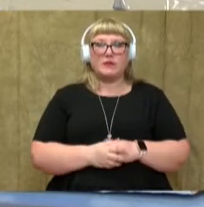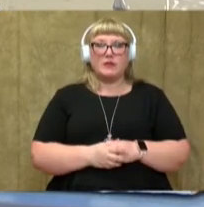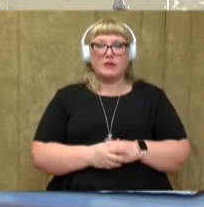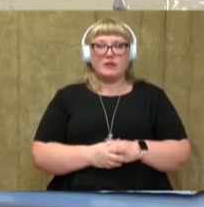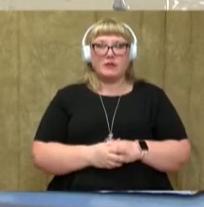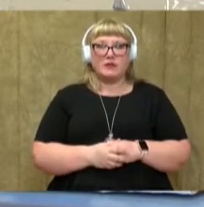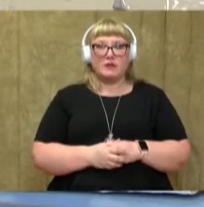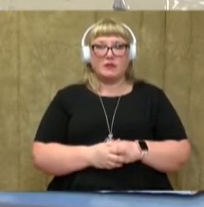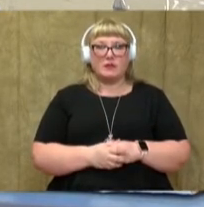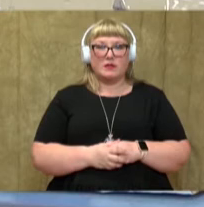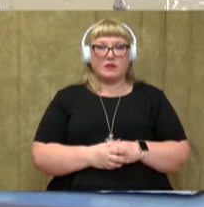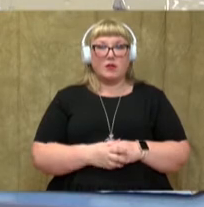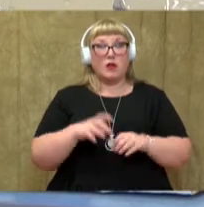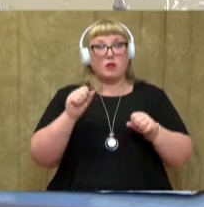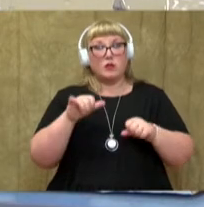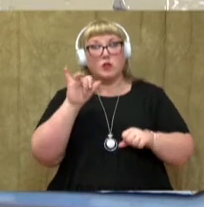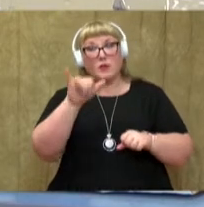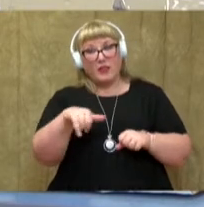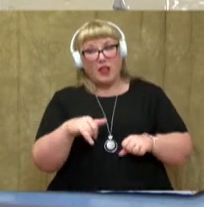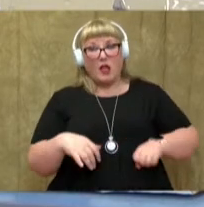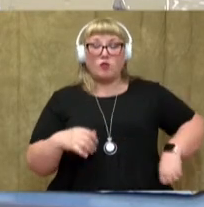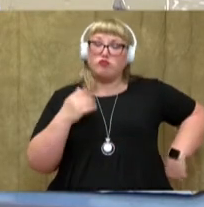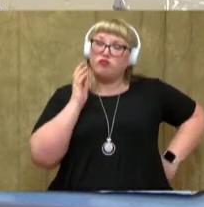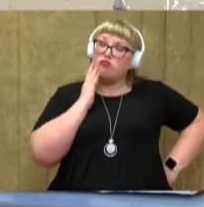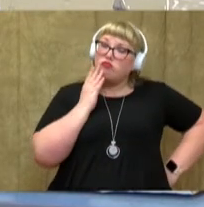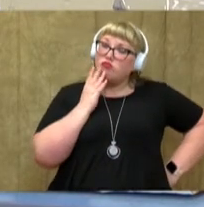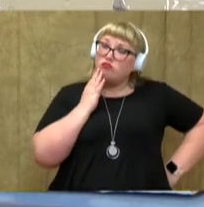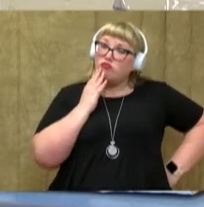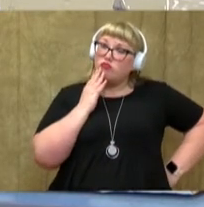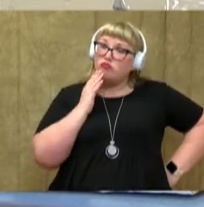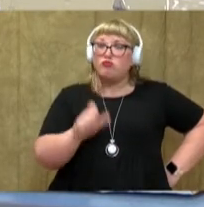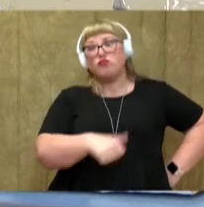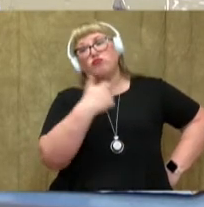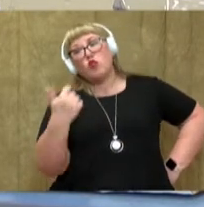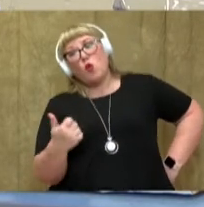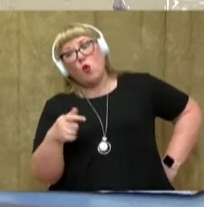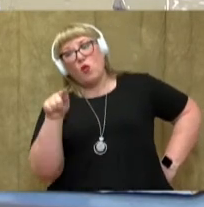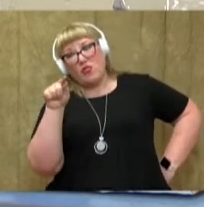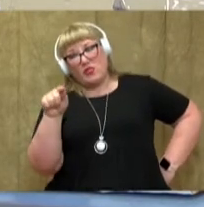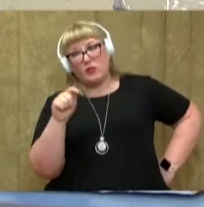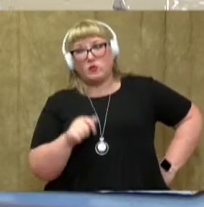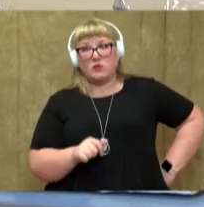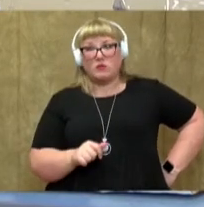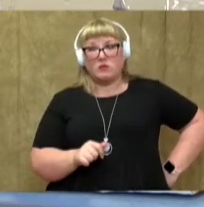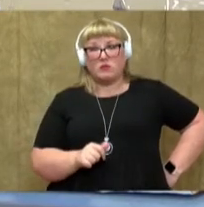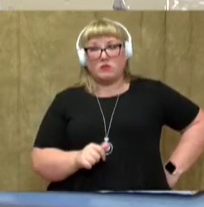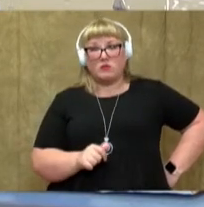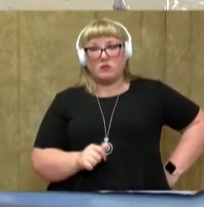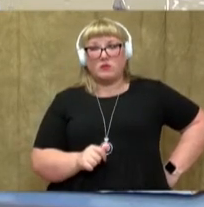picture. So I could put that one there, or I could put this one there.